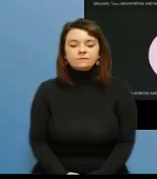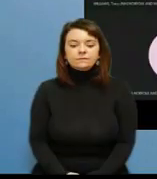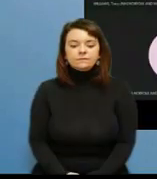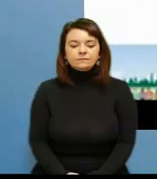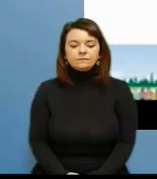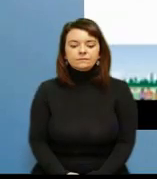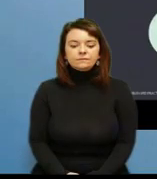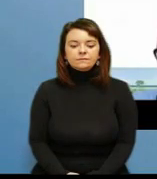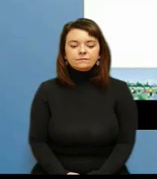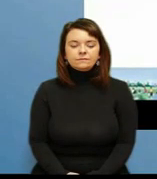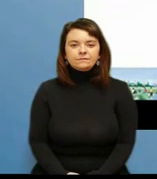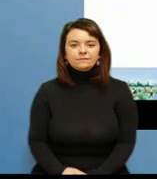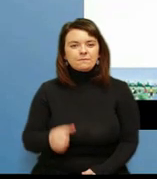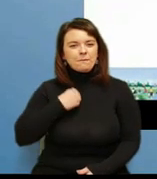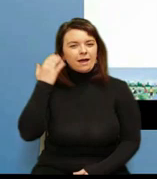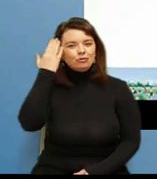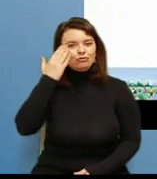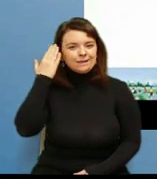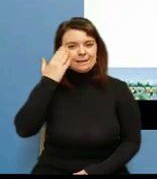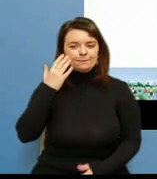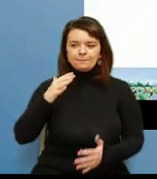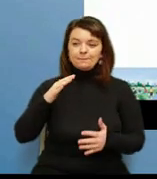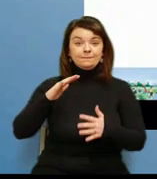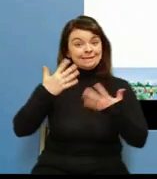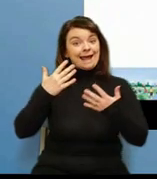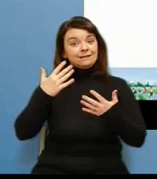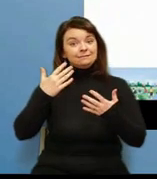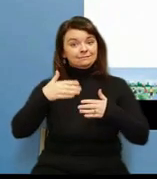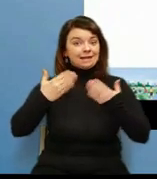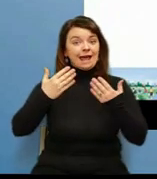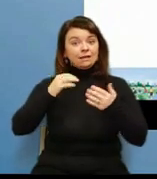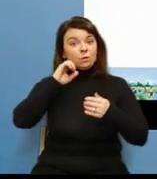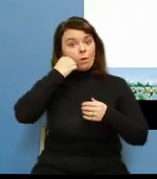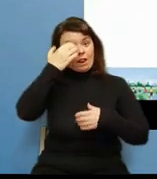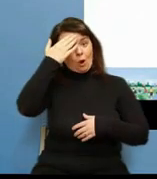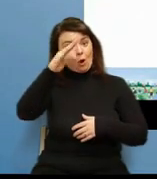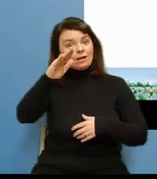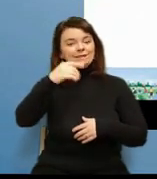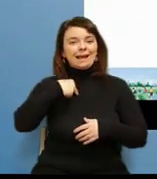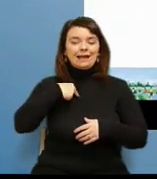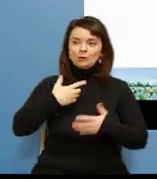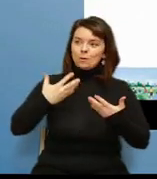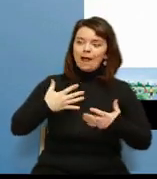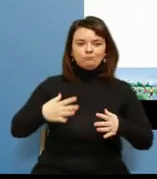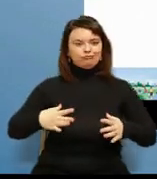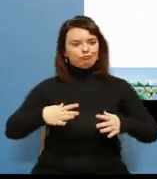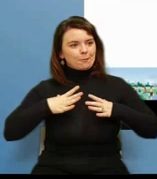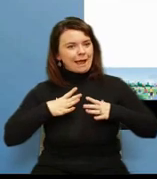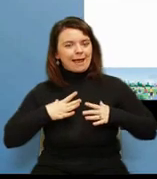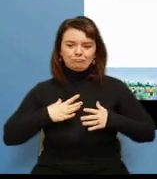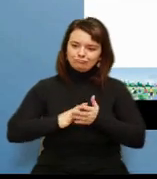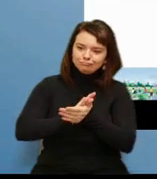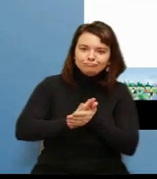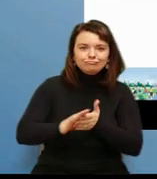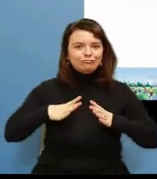That's all in my head and in my dreams. But in about 10 days' time, I am going on holiday, so I'm just sort of trying to get ahead of the game, get in the spirit, as